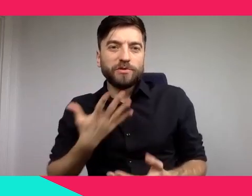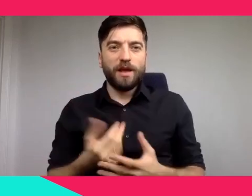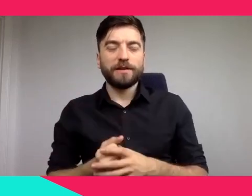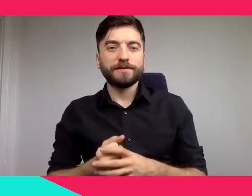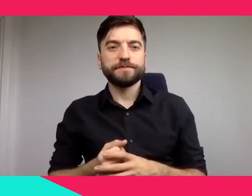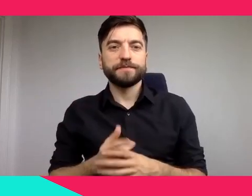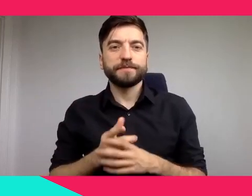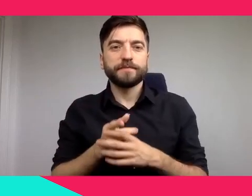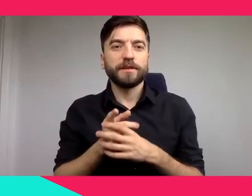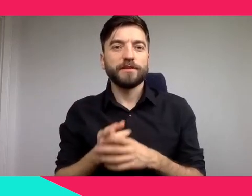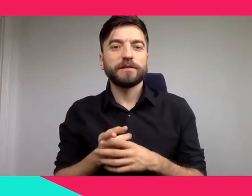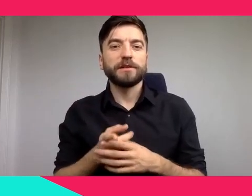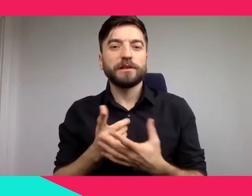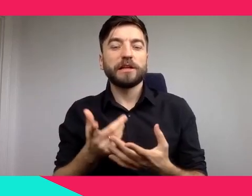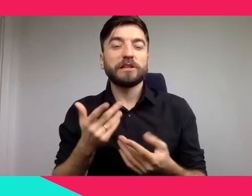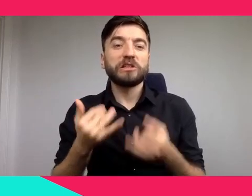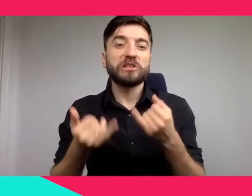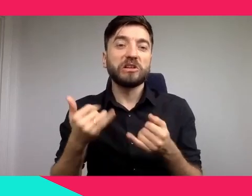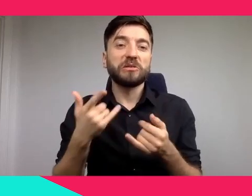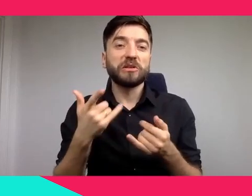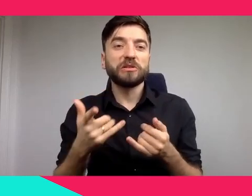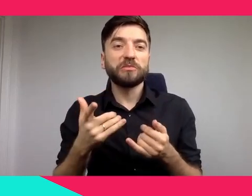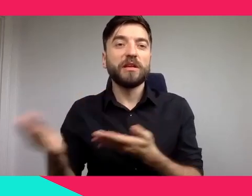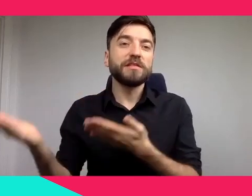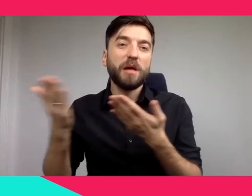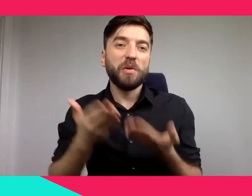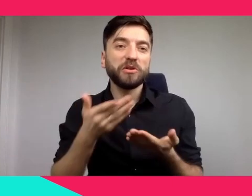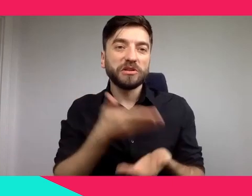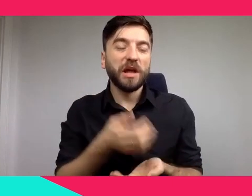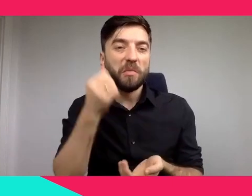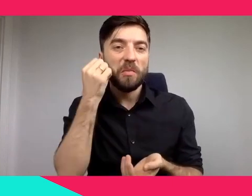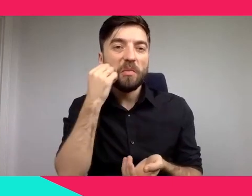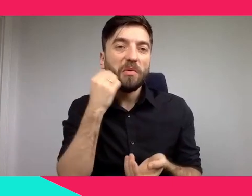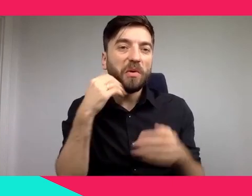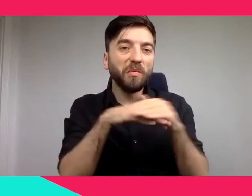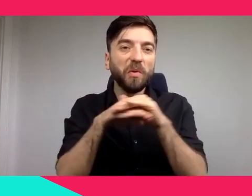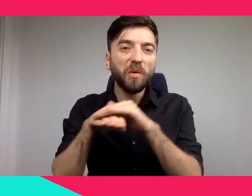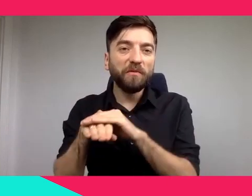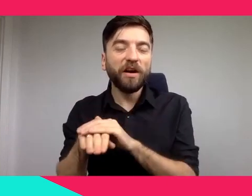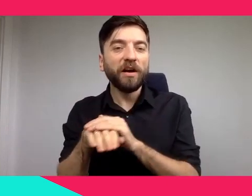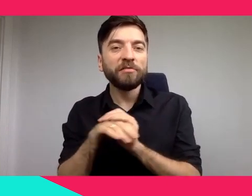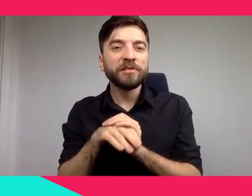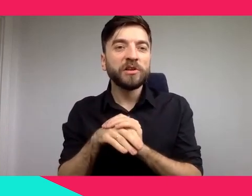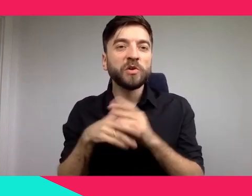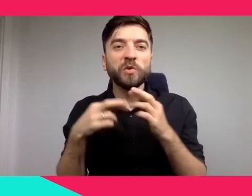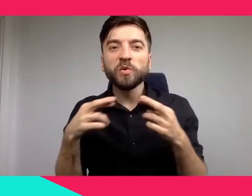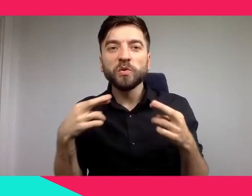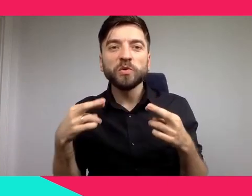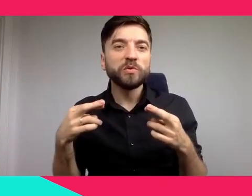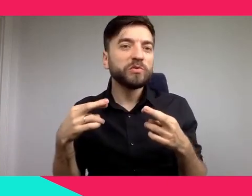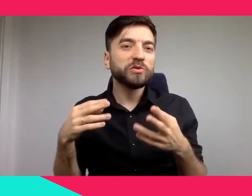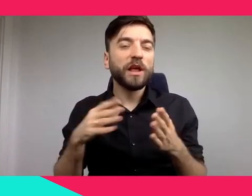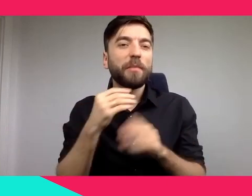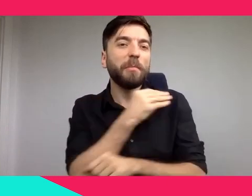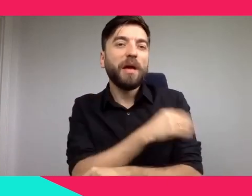all of these sources are scattered all over the place. And this is where we use linked open data